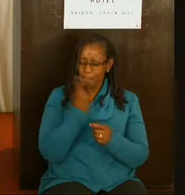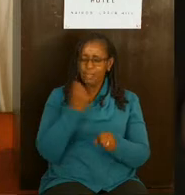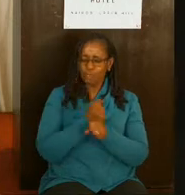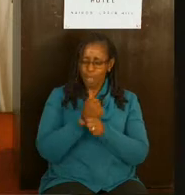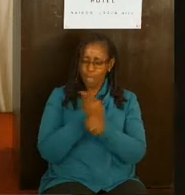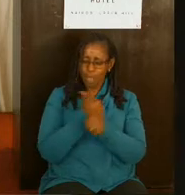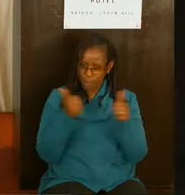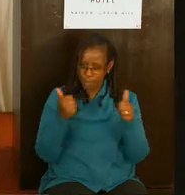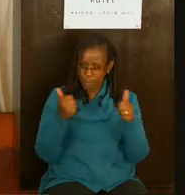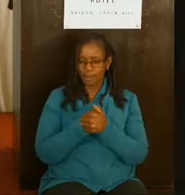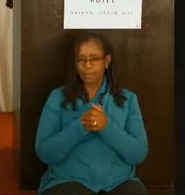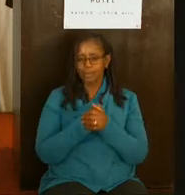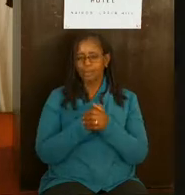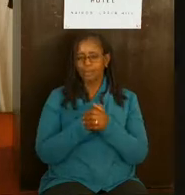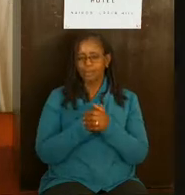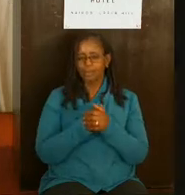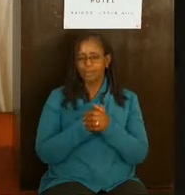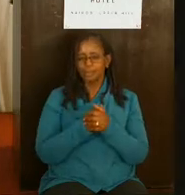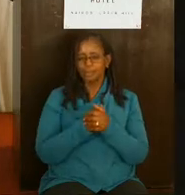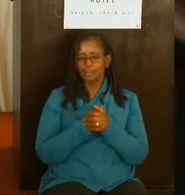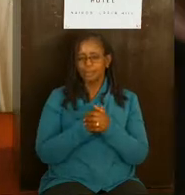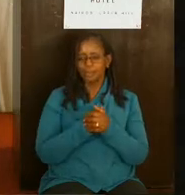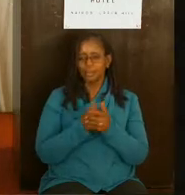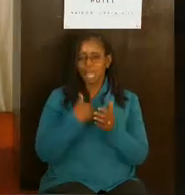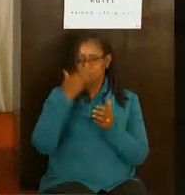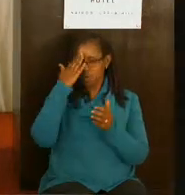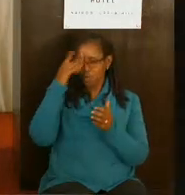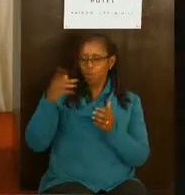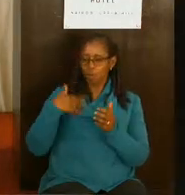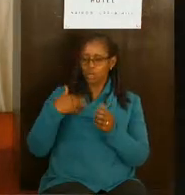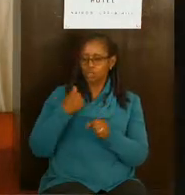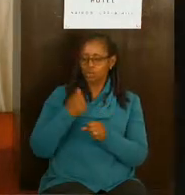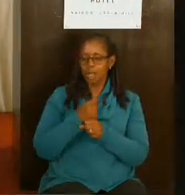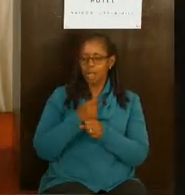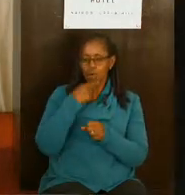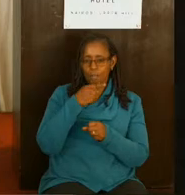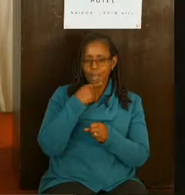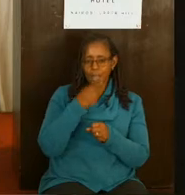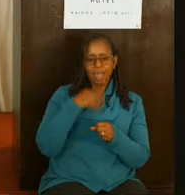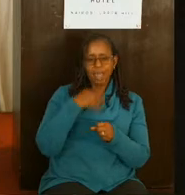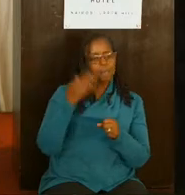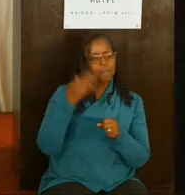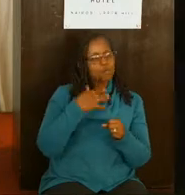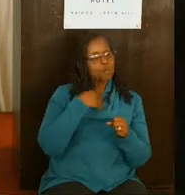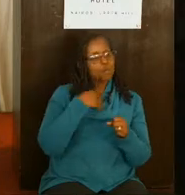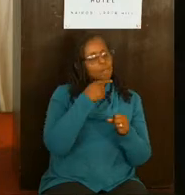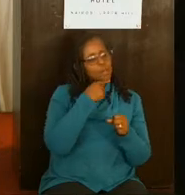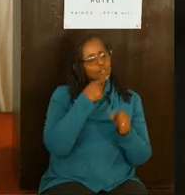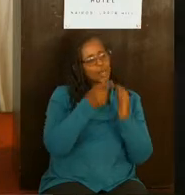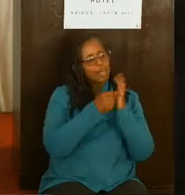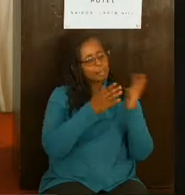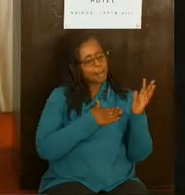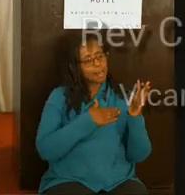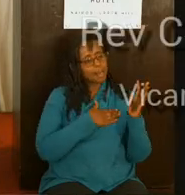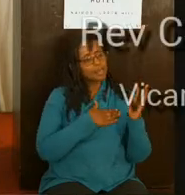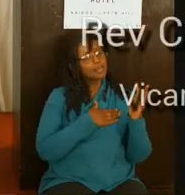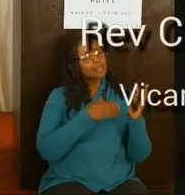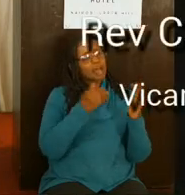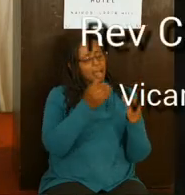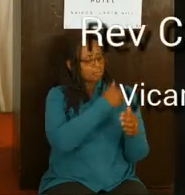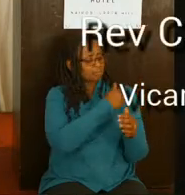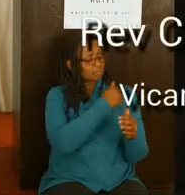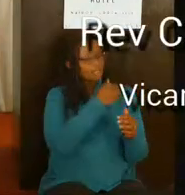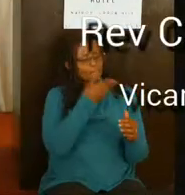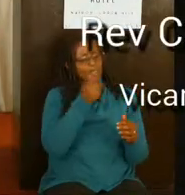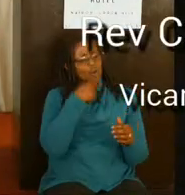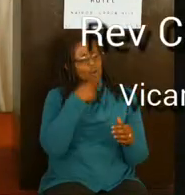question was asked I know Dr Michelle was hoping that I make a comment I know I could hear my name being called from the back that Canon why don't you make a comment but